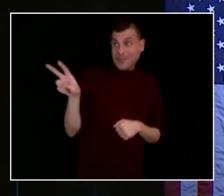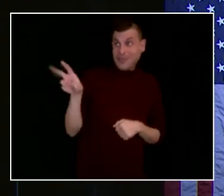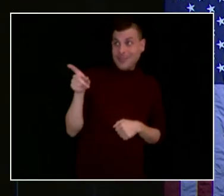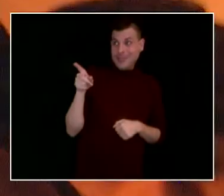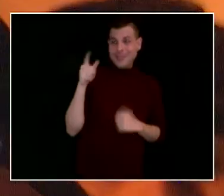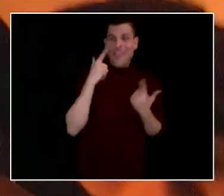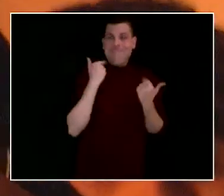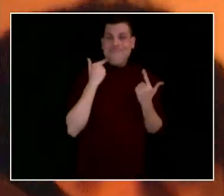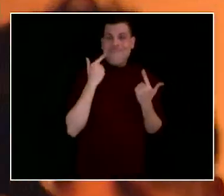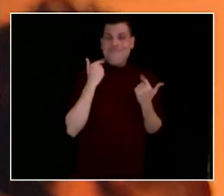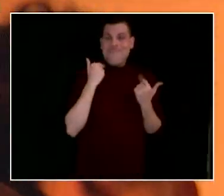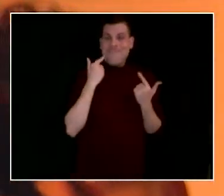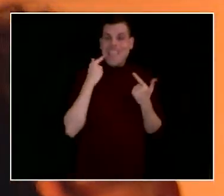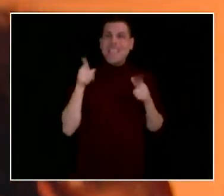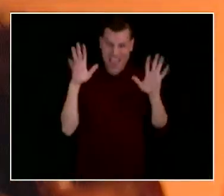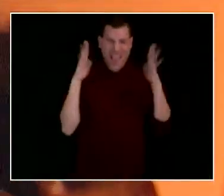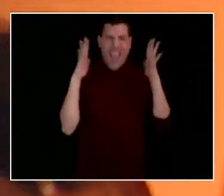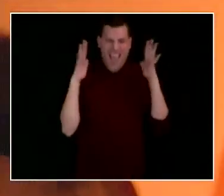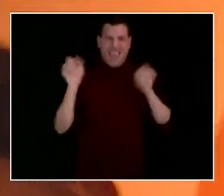Listen.